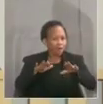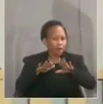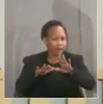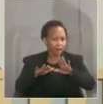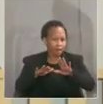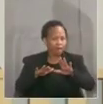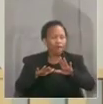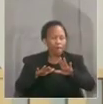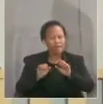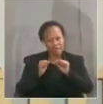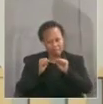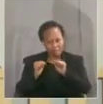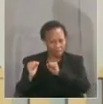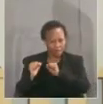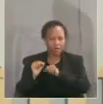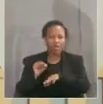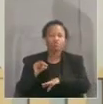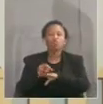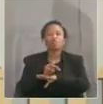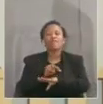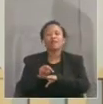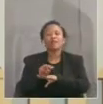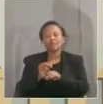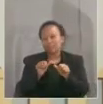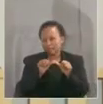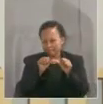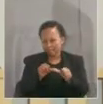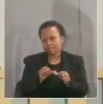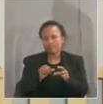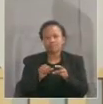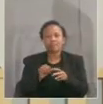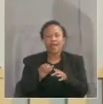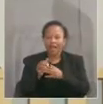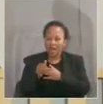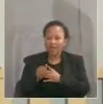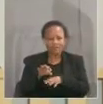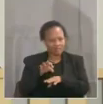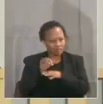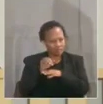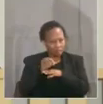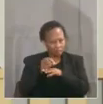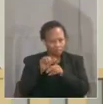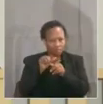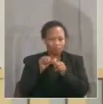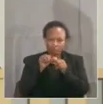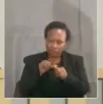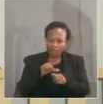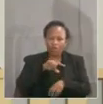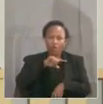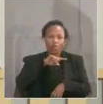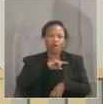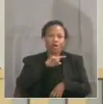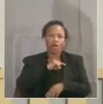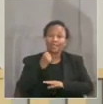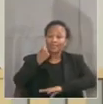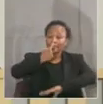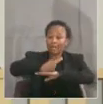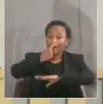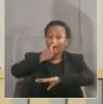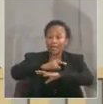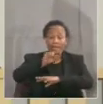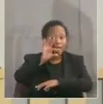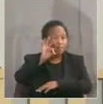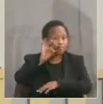still supervising and giving guidance because you are getting daily reports that are talking